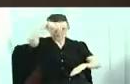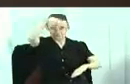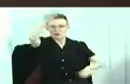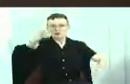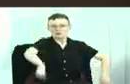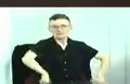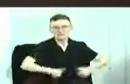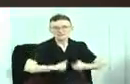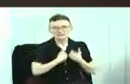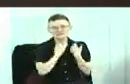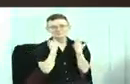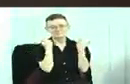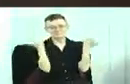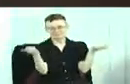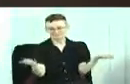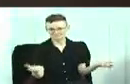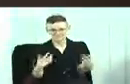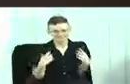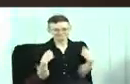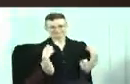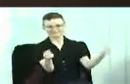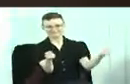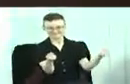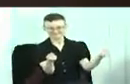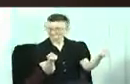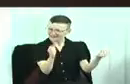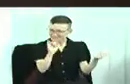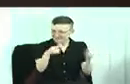This is the story of the resurrection.